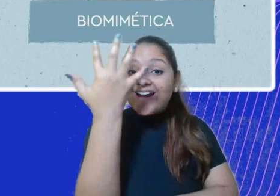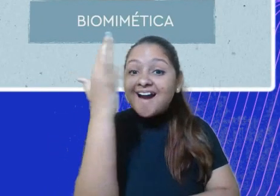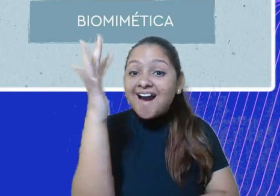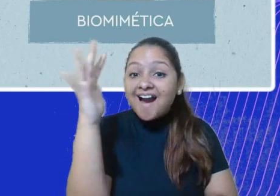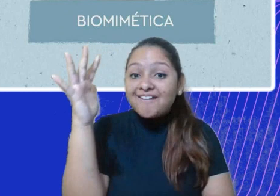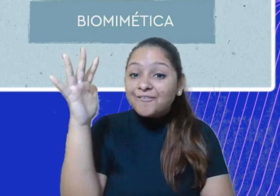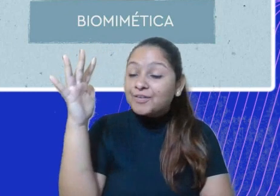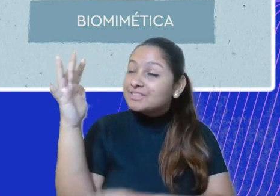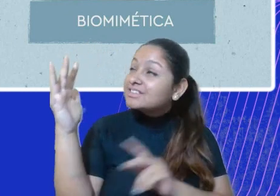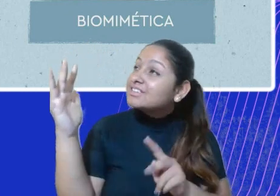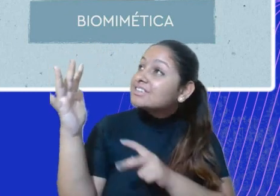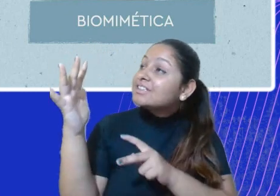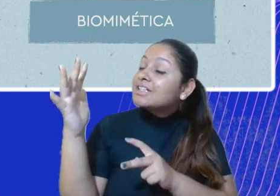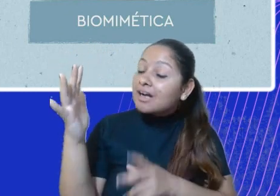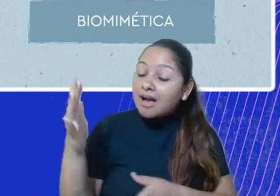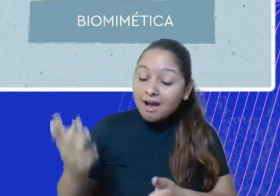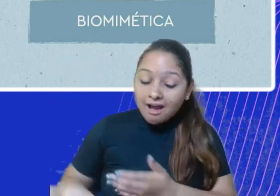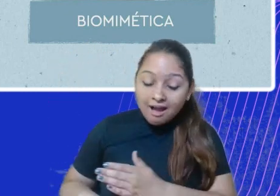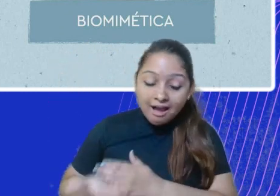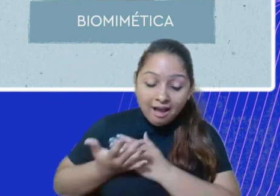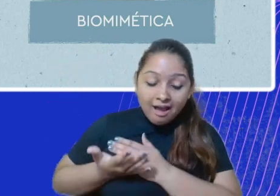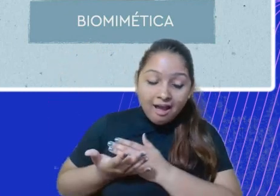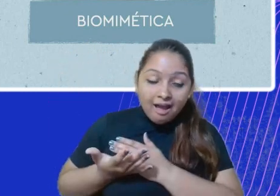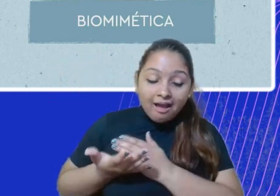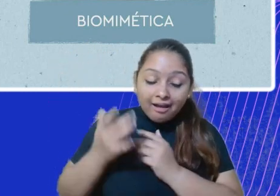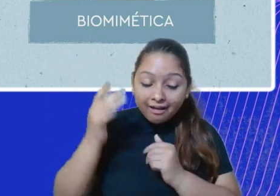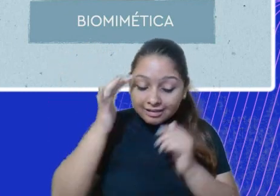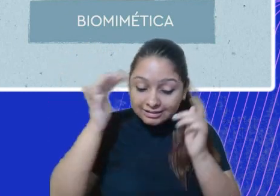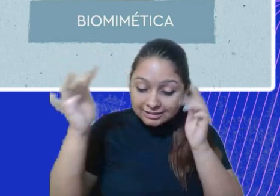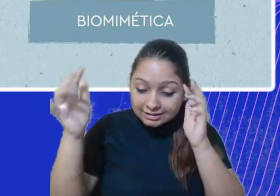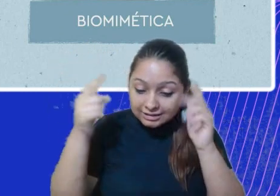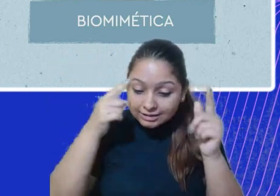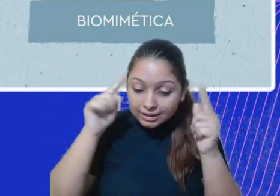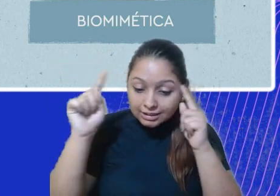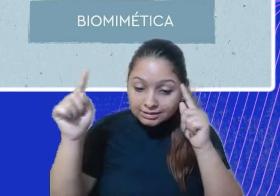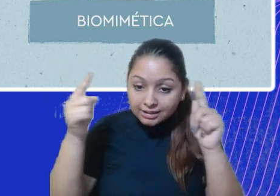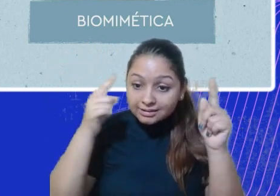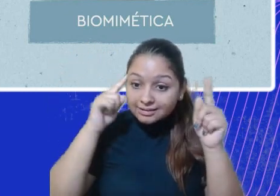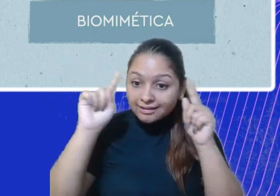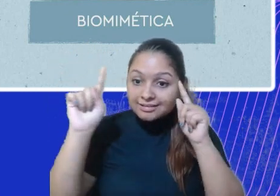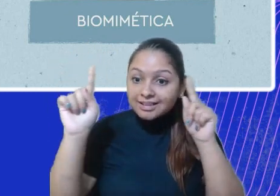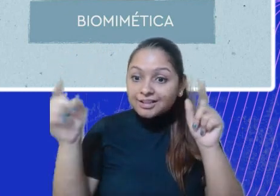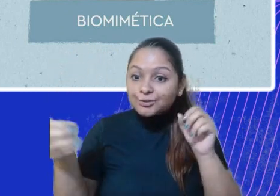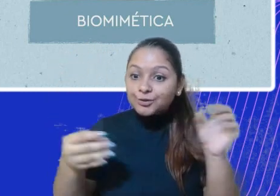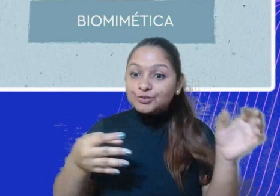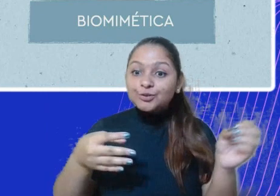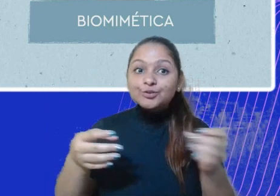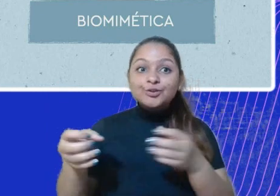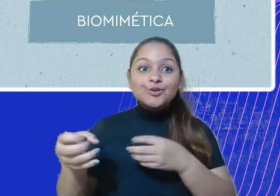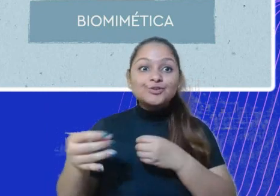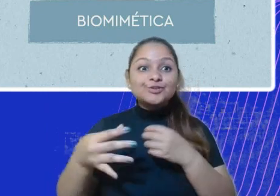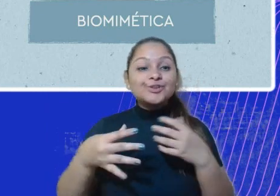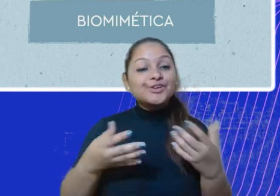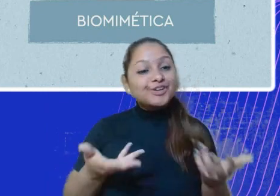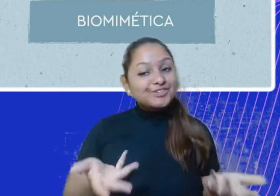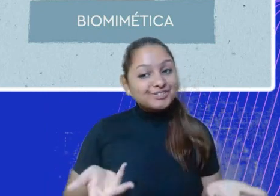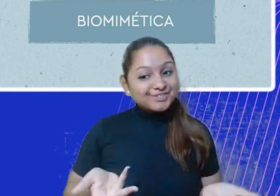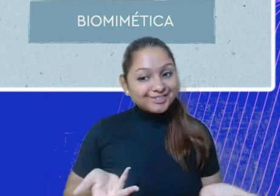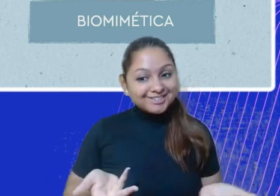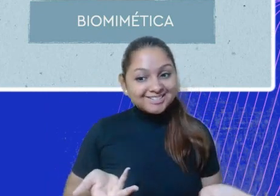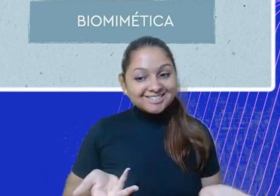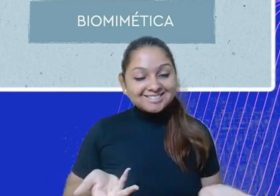things that are new, technologies that you see later. I'm just giving you just a